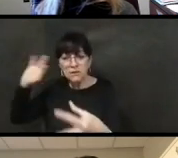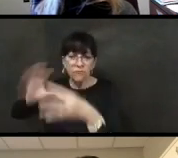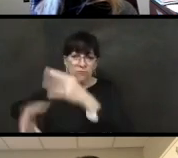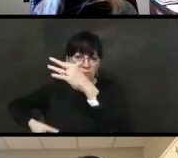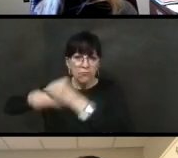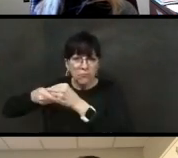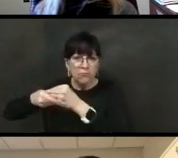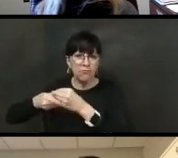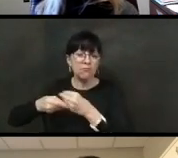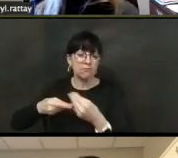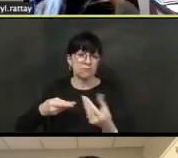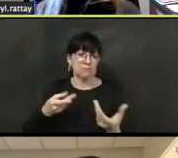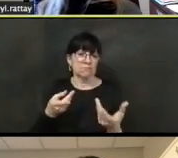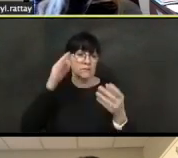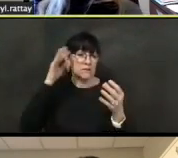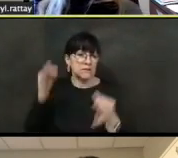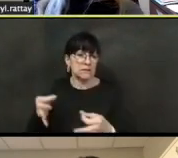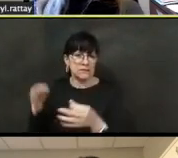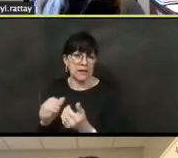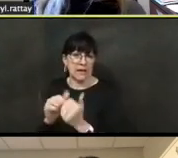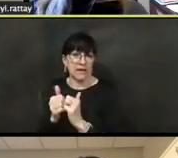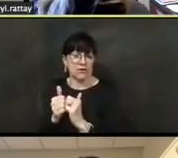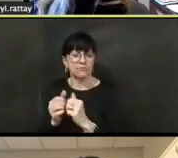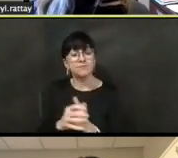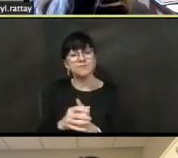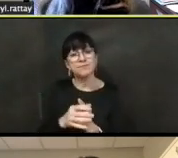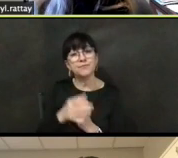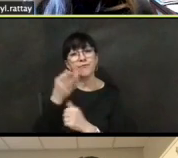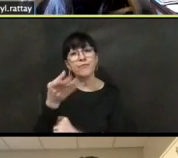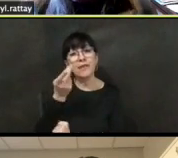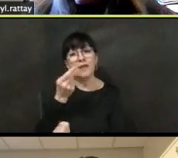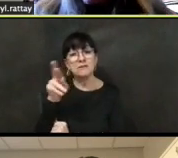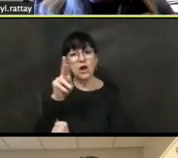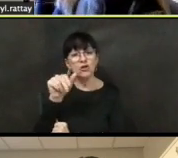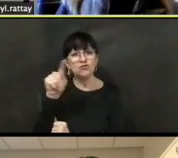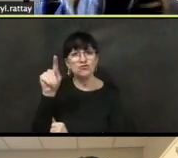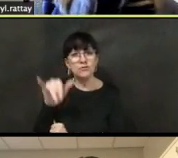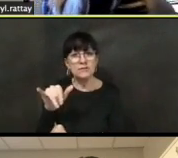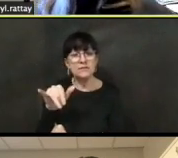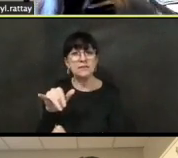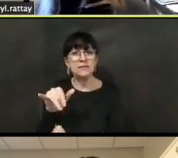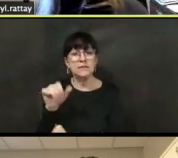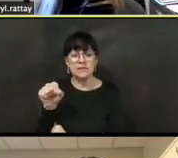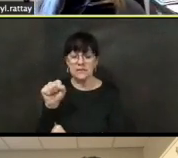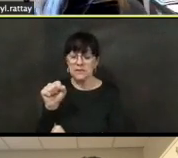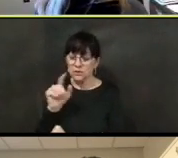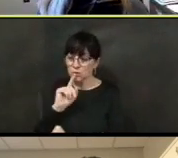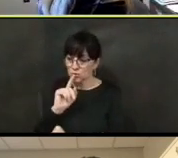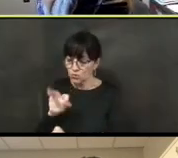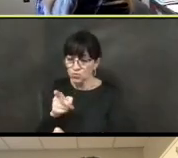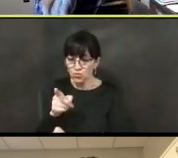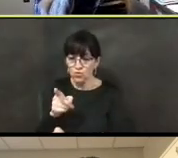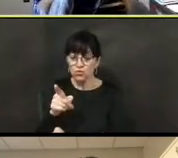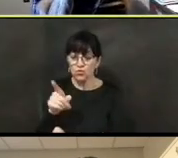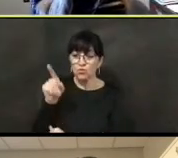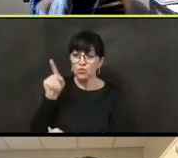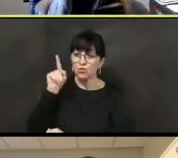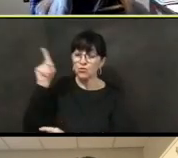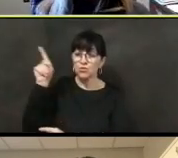basis? Yeah, absolutely. So it's true. Cases, although in the White House reopening plan